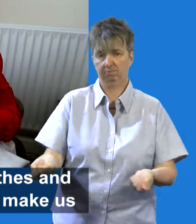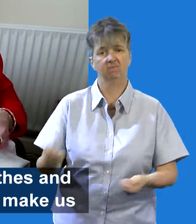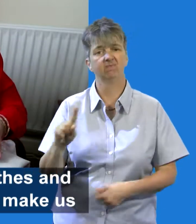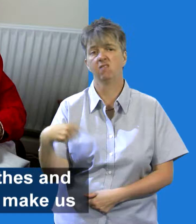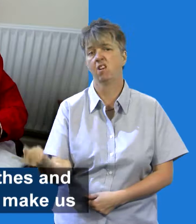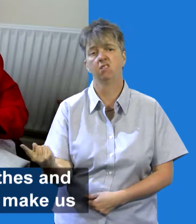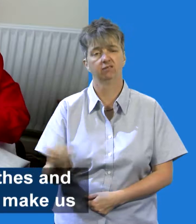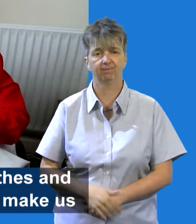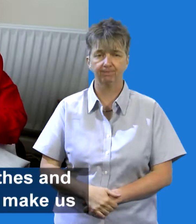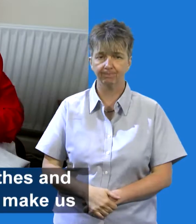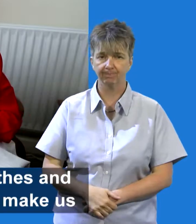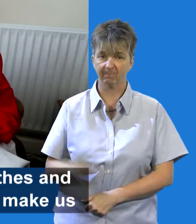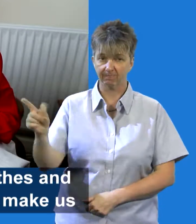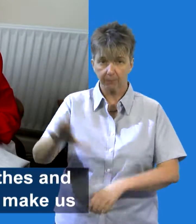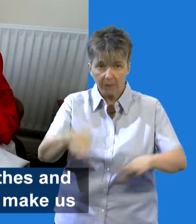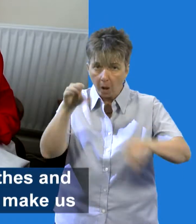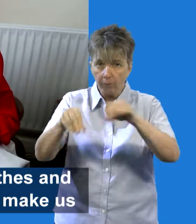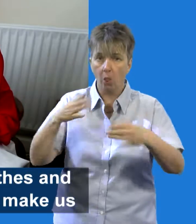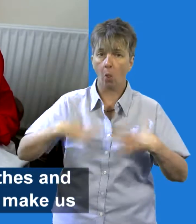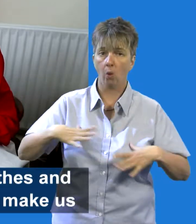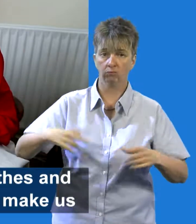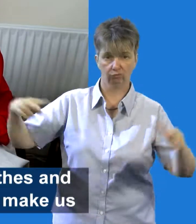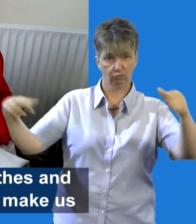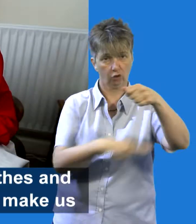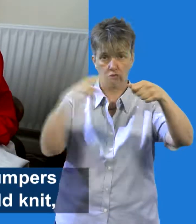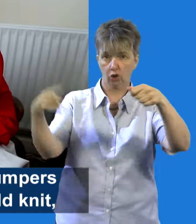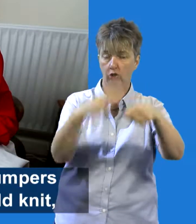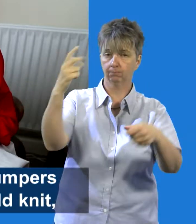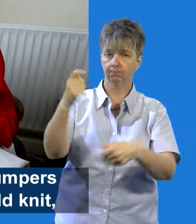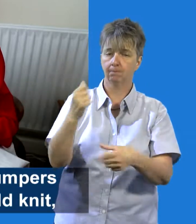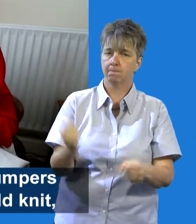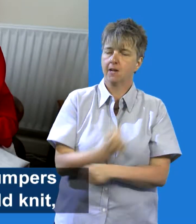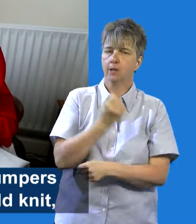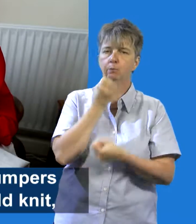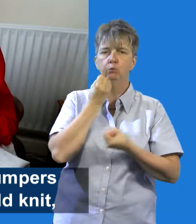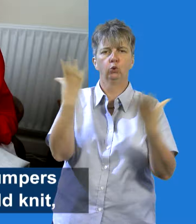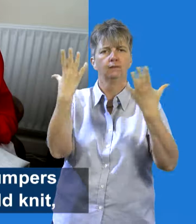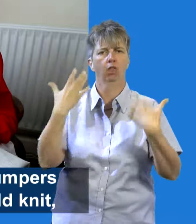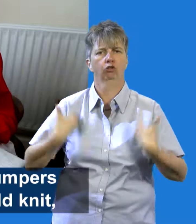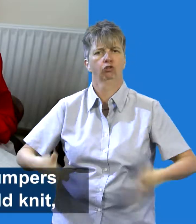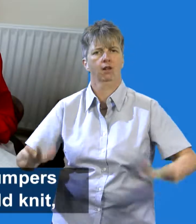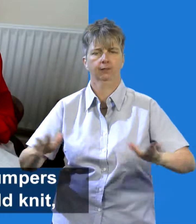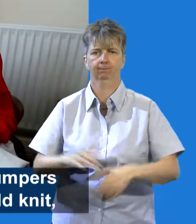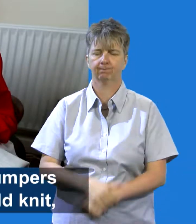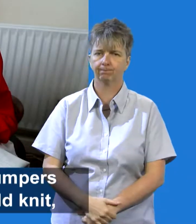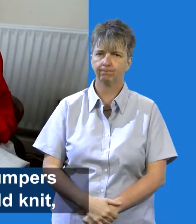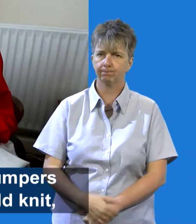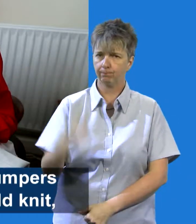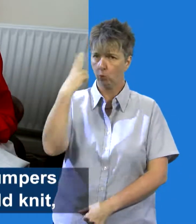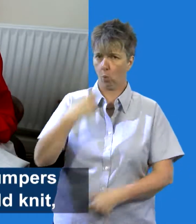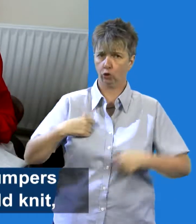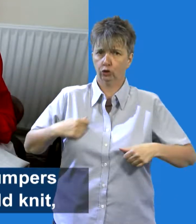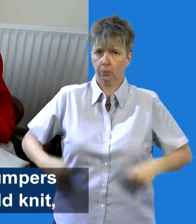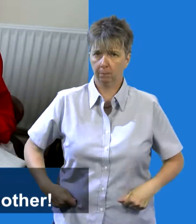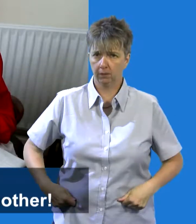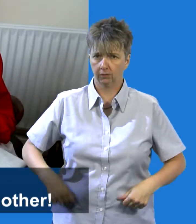she couldn't afford to buy us clothes, and she'd cut them all down and make us beautiful dresses. She'd get old jumpers, unravel them,